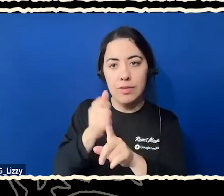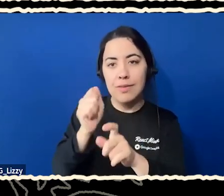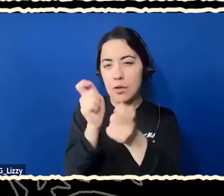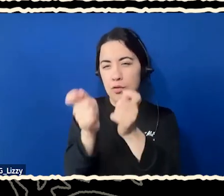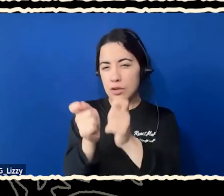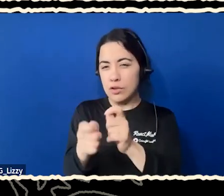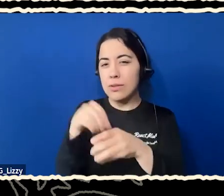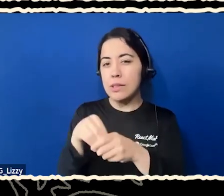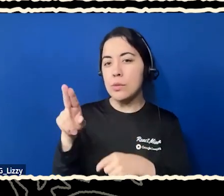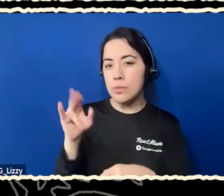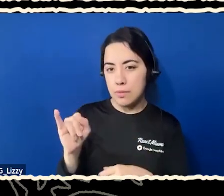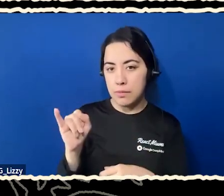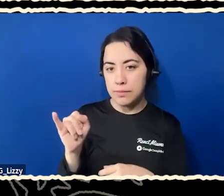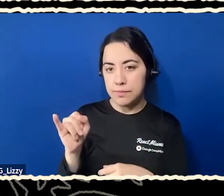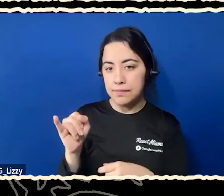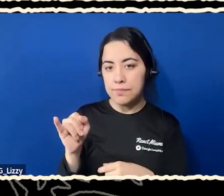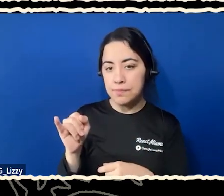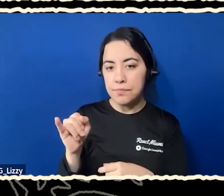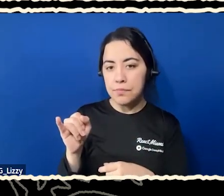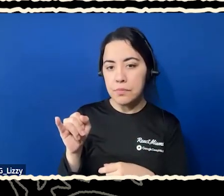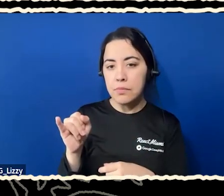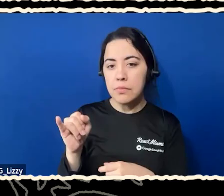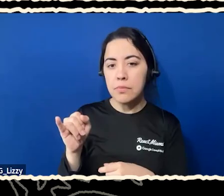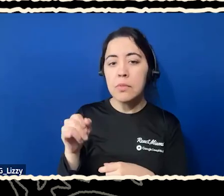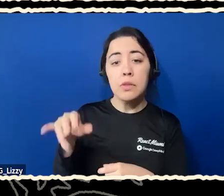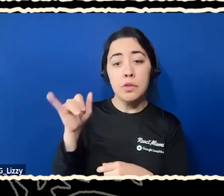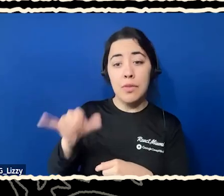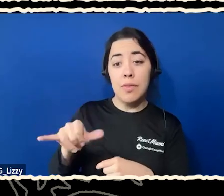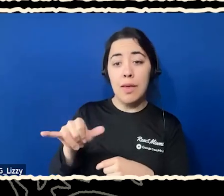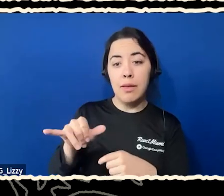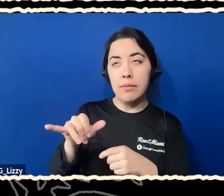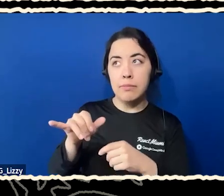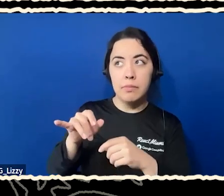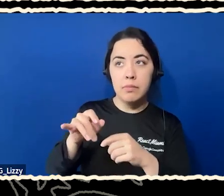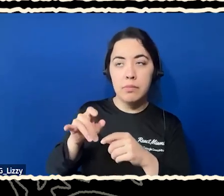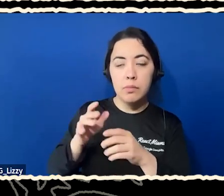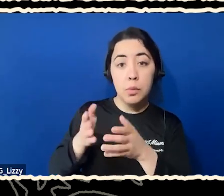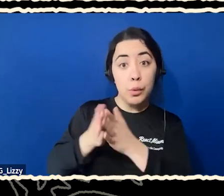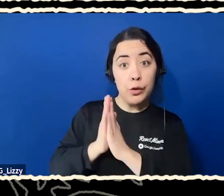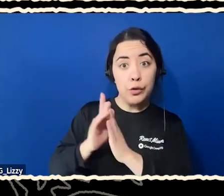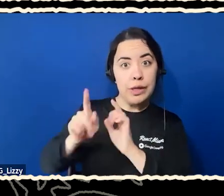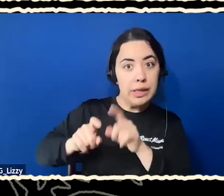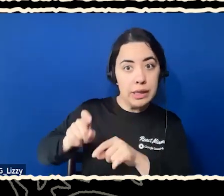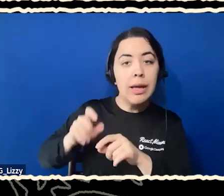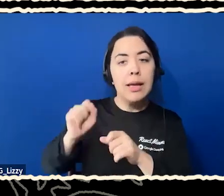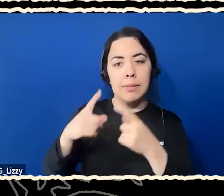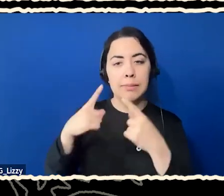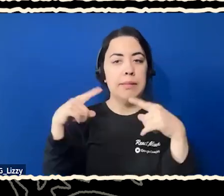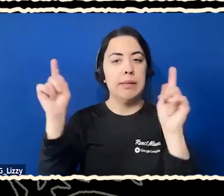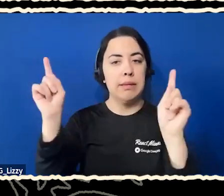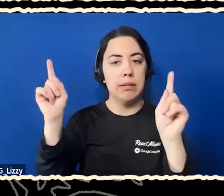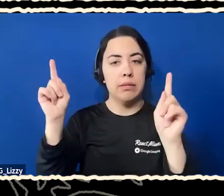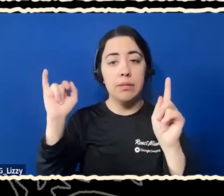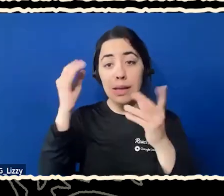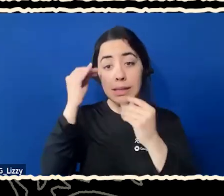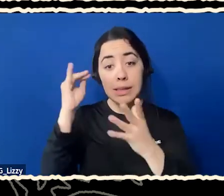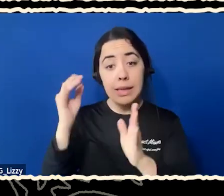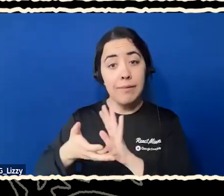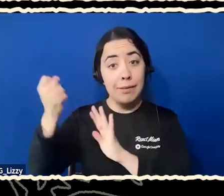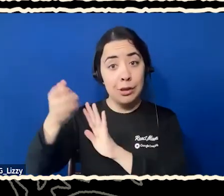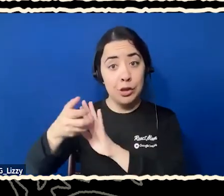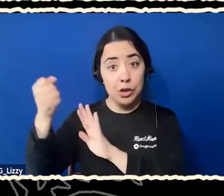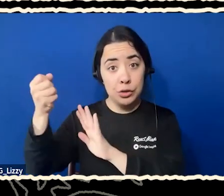UI. So TanStack Query can already be in success, right? While fetch status is different, still stays